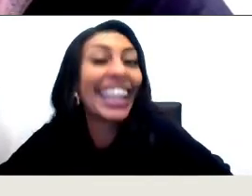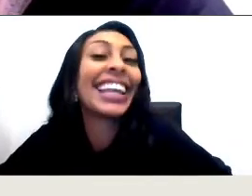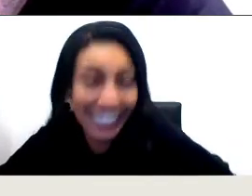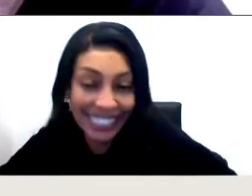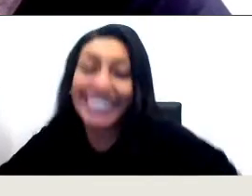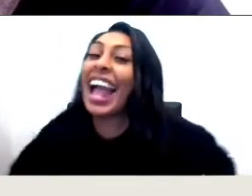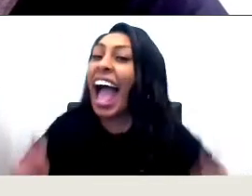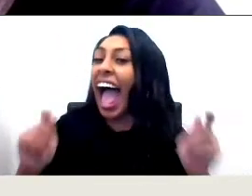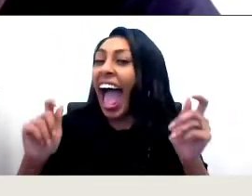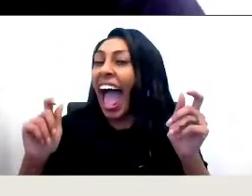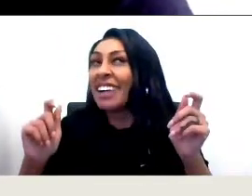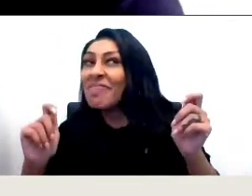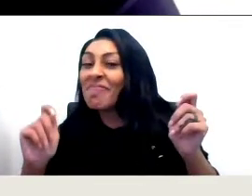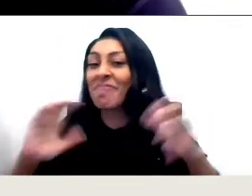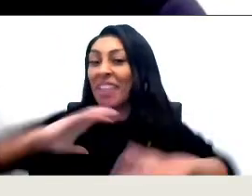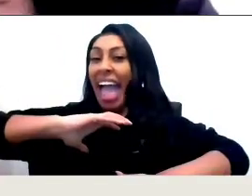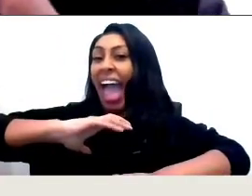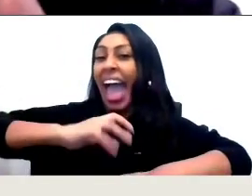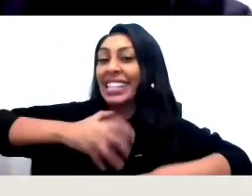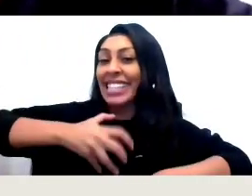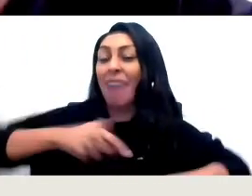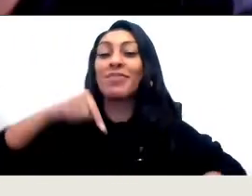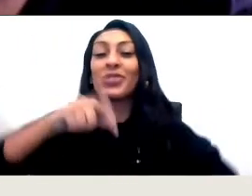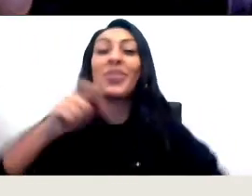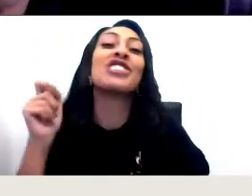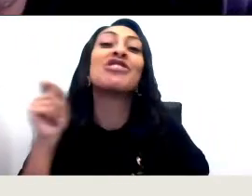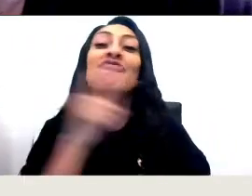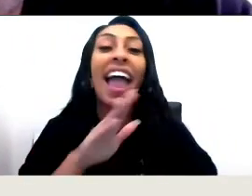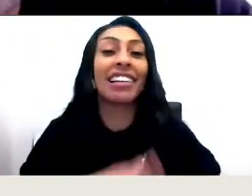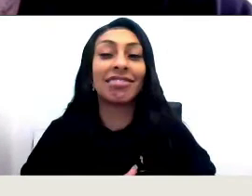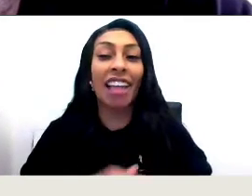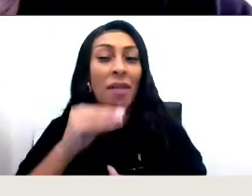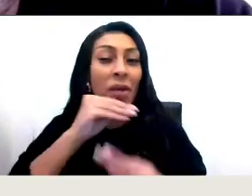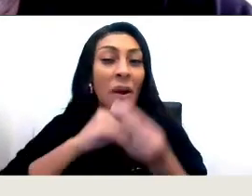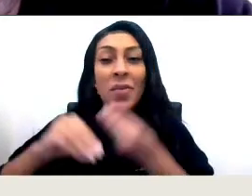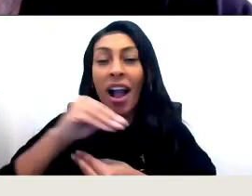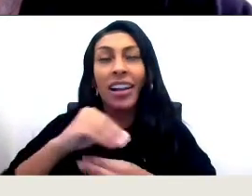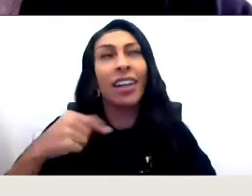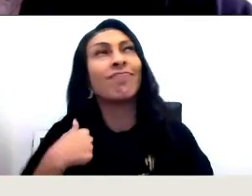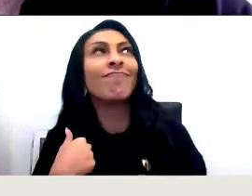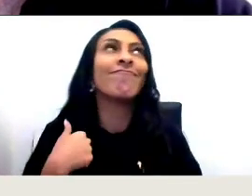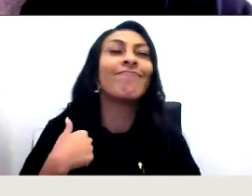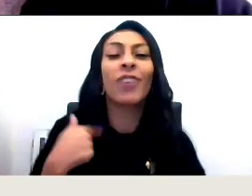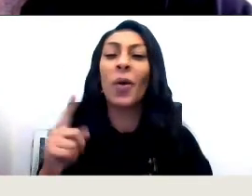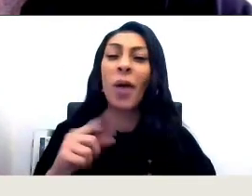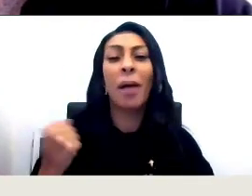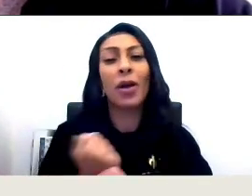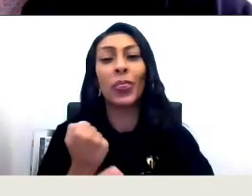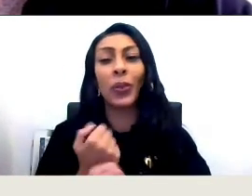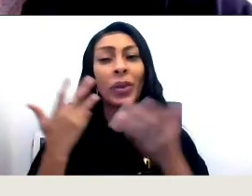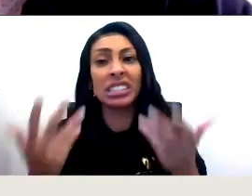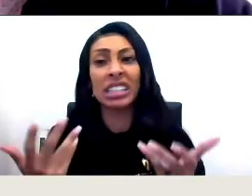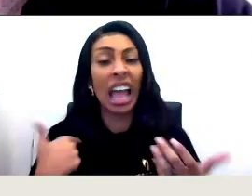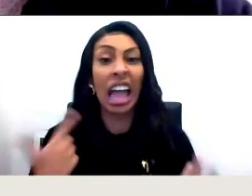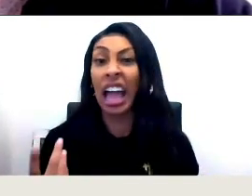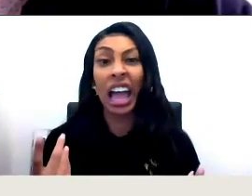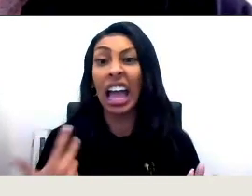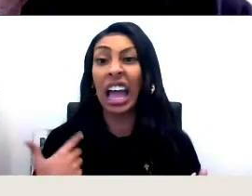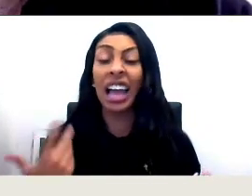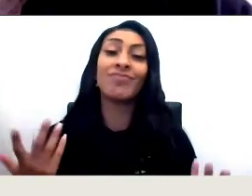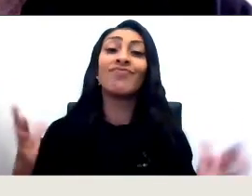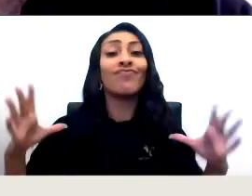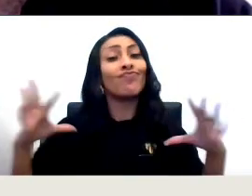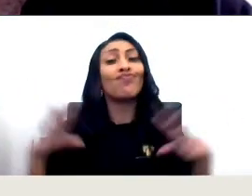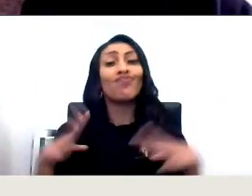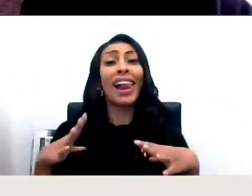Adapting to these strange times. That's what I'm doing. Work out how to. What am I doing? It's as I say, I'm kind of in a like